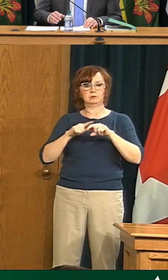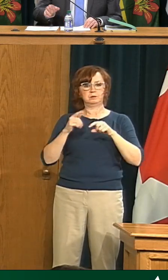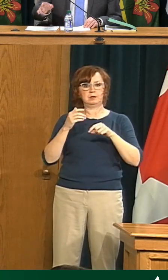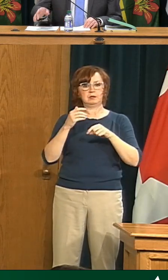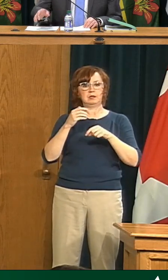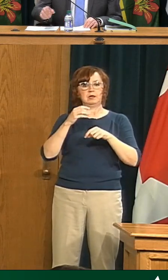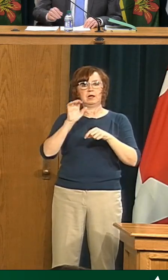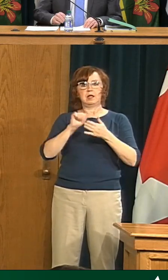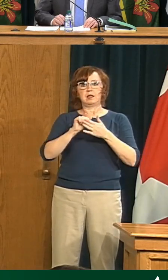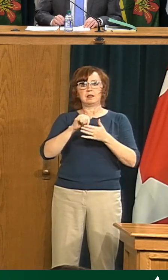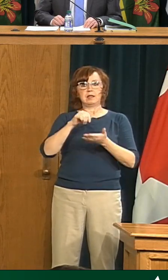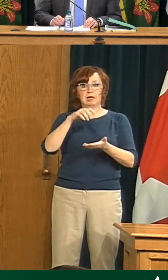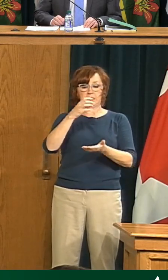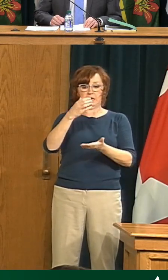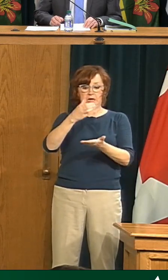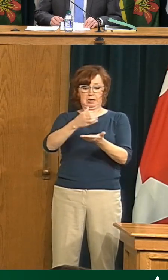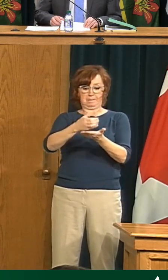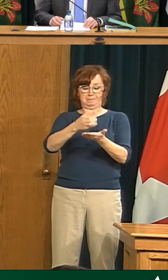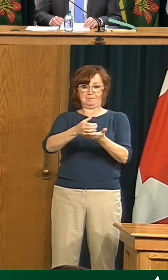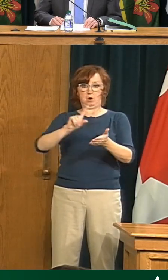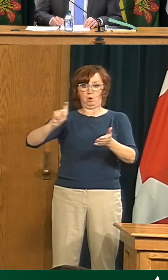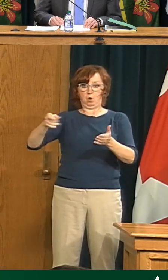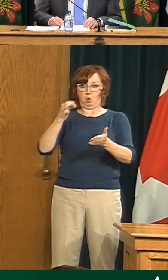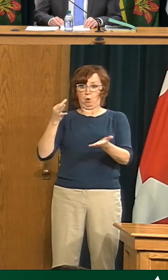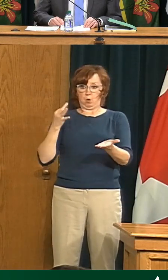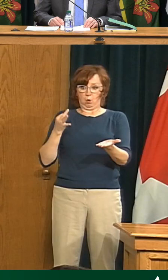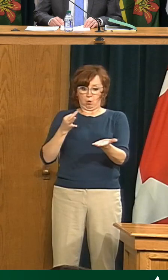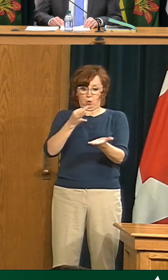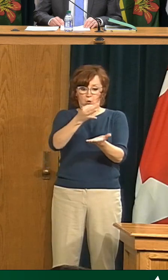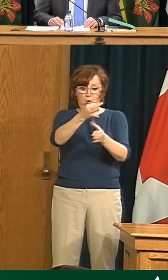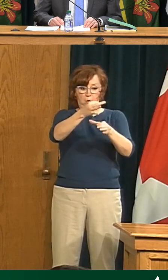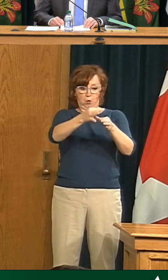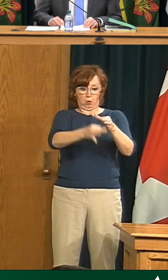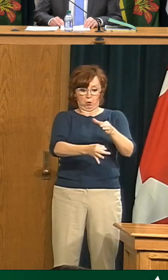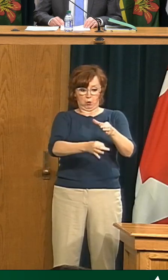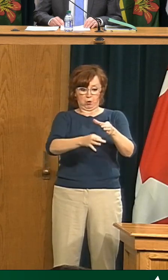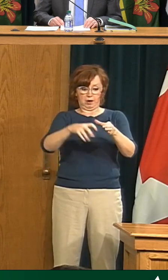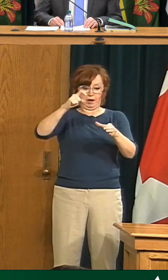into the hole and have to place your hand in the hole to retrieve the ball.